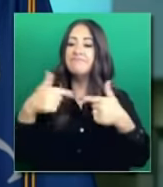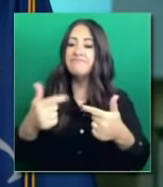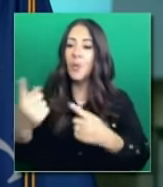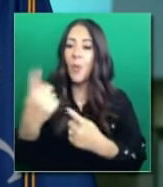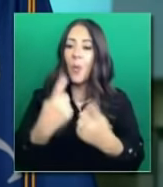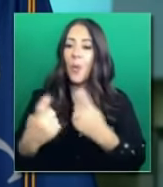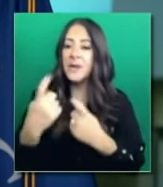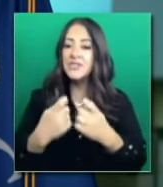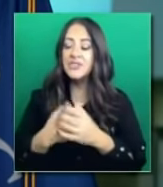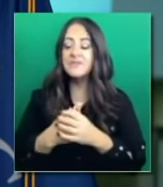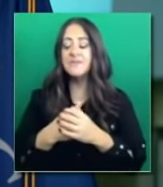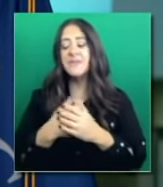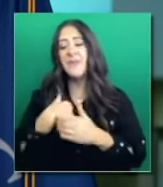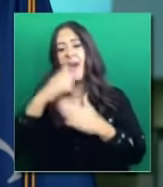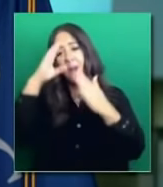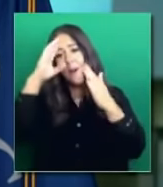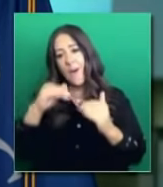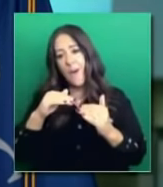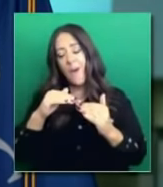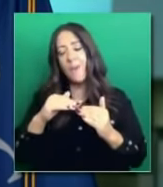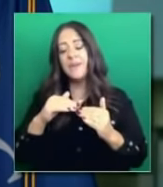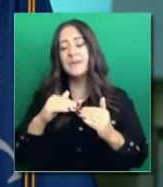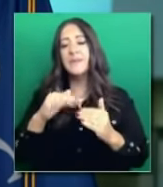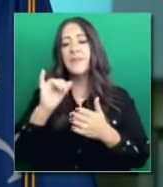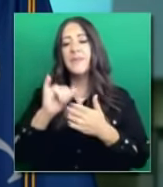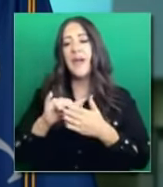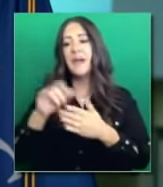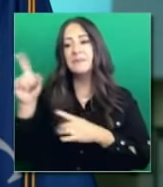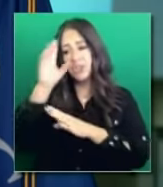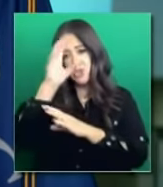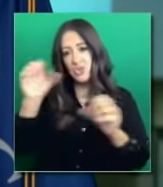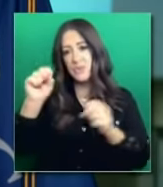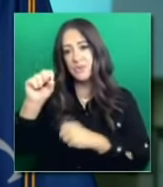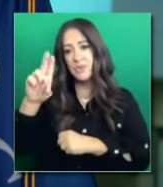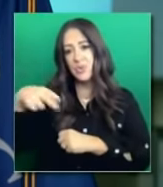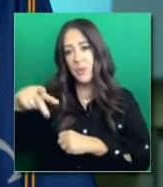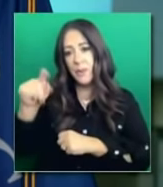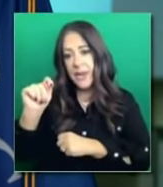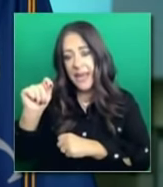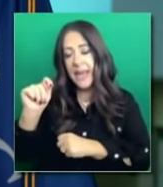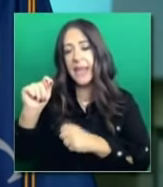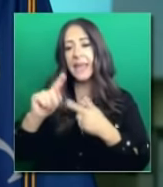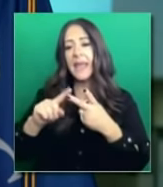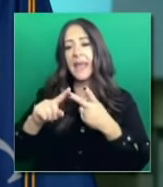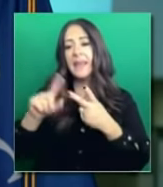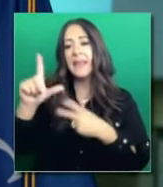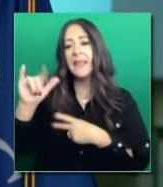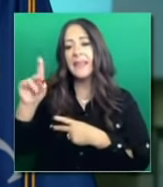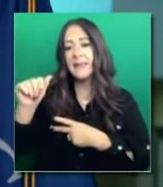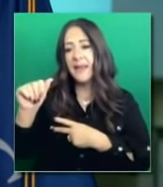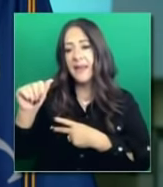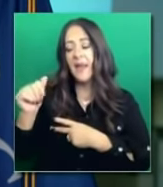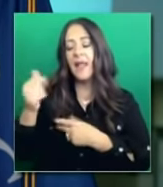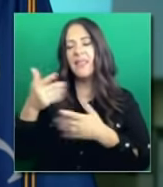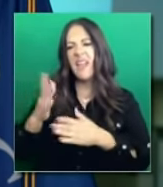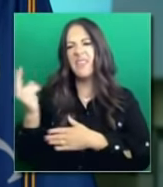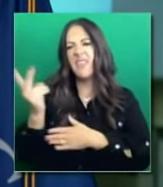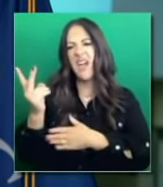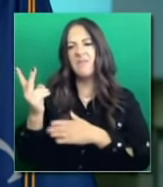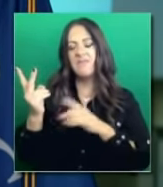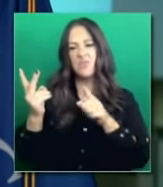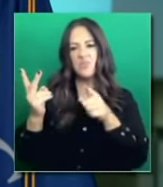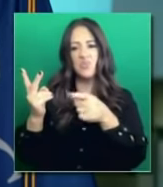respect to the superintendent and Linda and her team, maybe we could focus on school questions first. I can let them go and we can get to myriad of